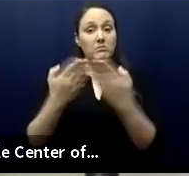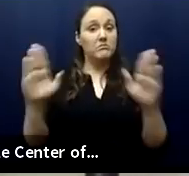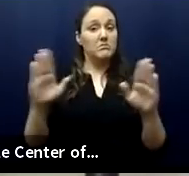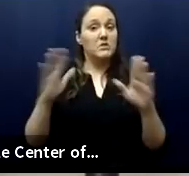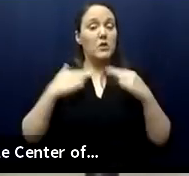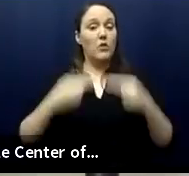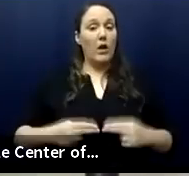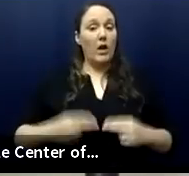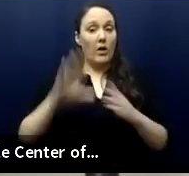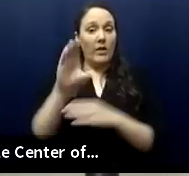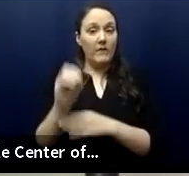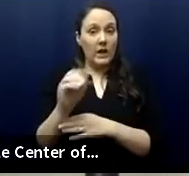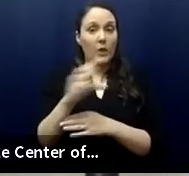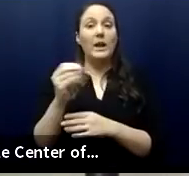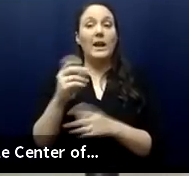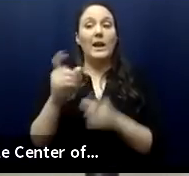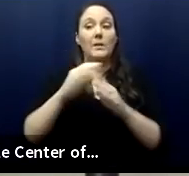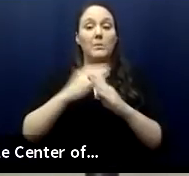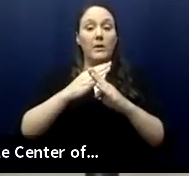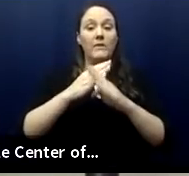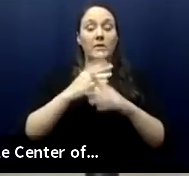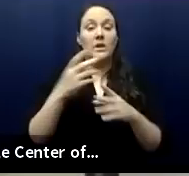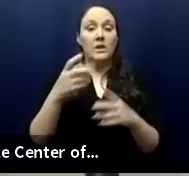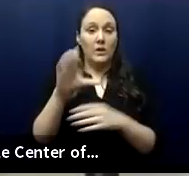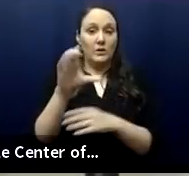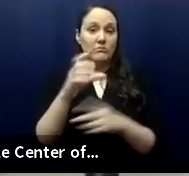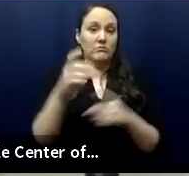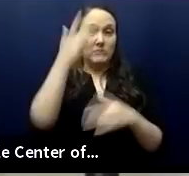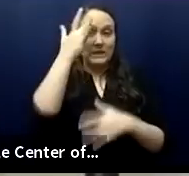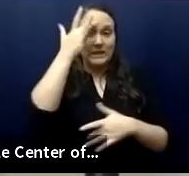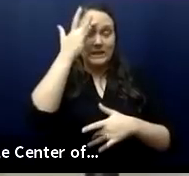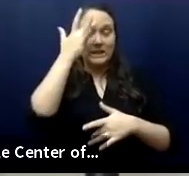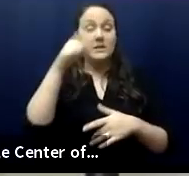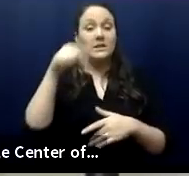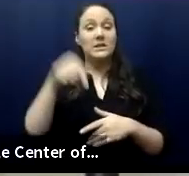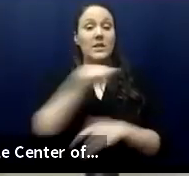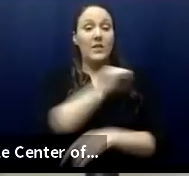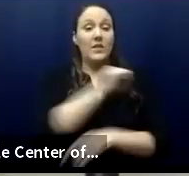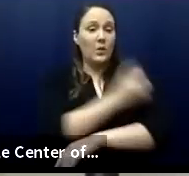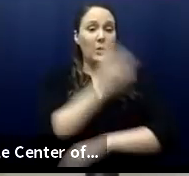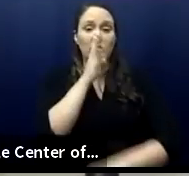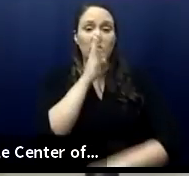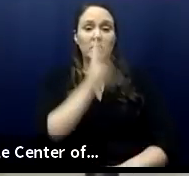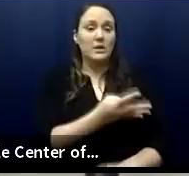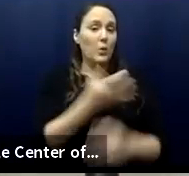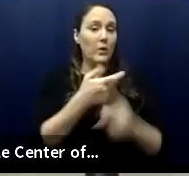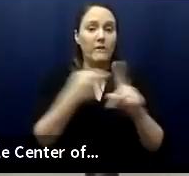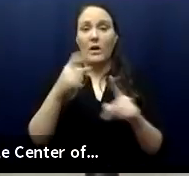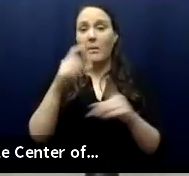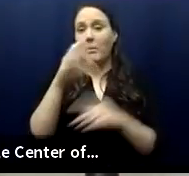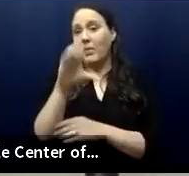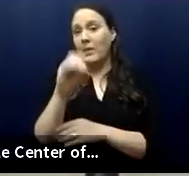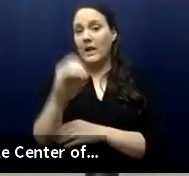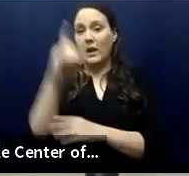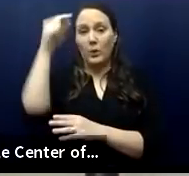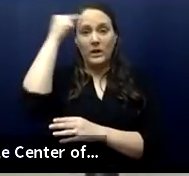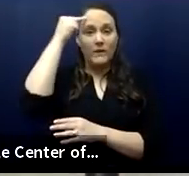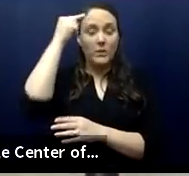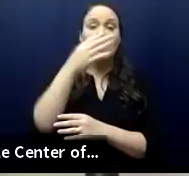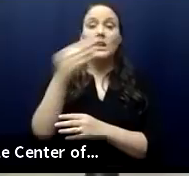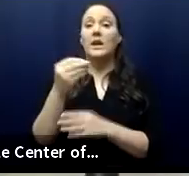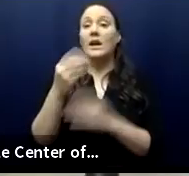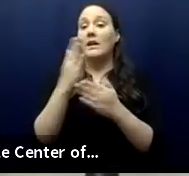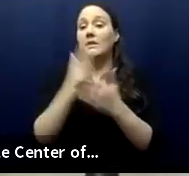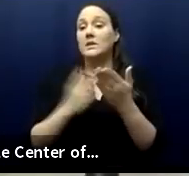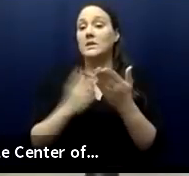control preventable disease. To date, this authority has been either undermined or ignored by the county government and by some publicity-seeking